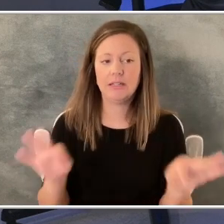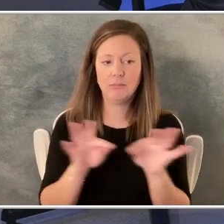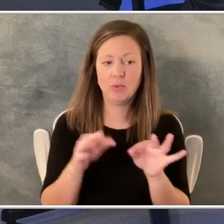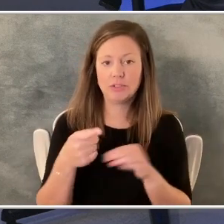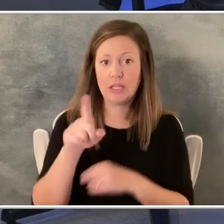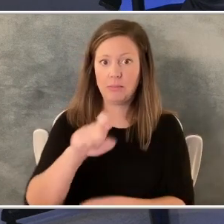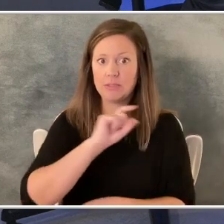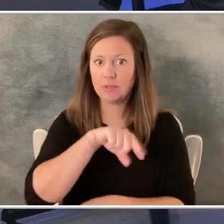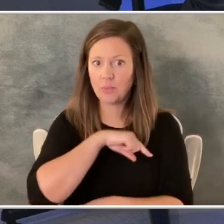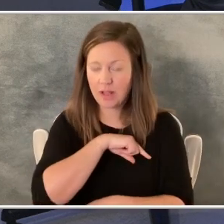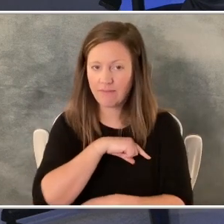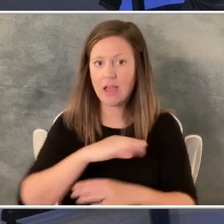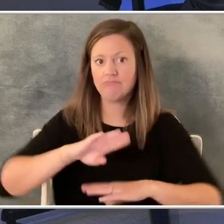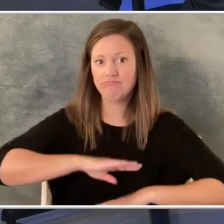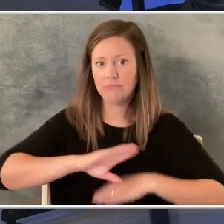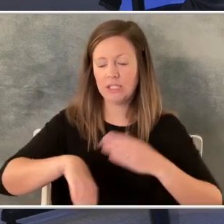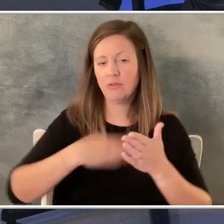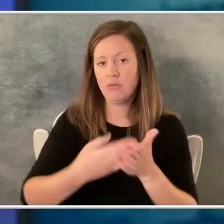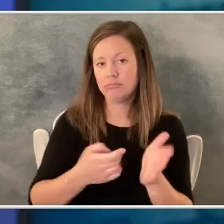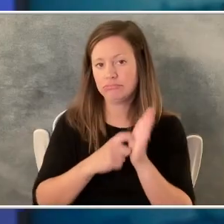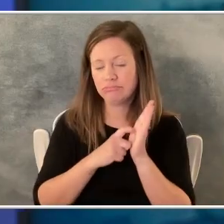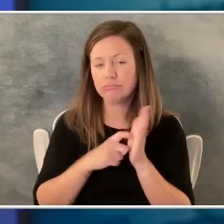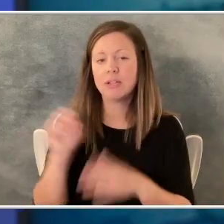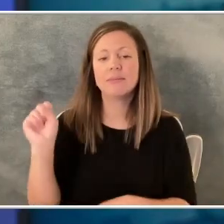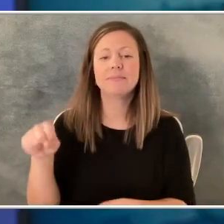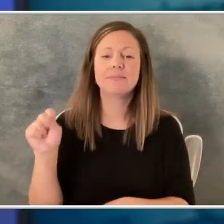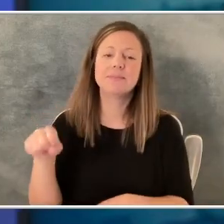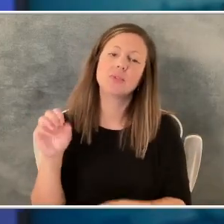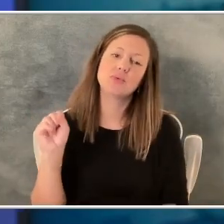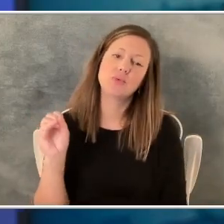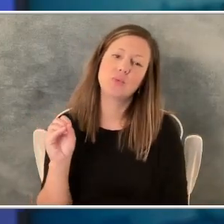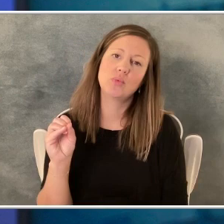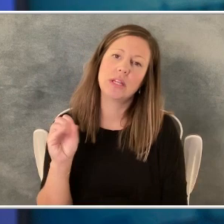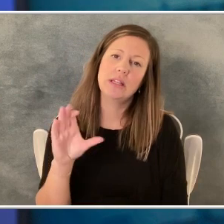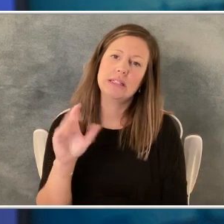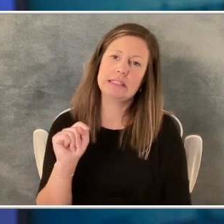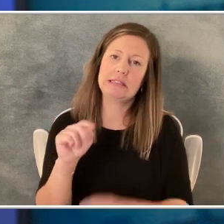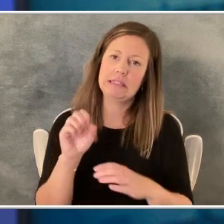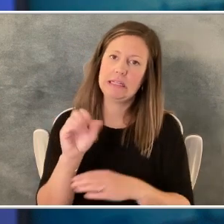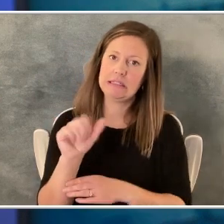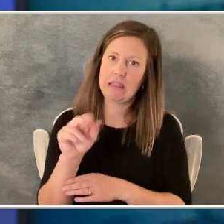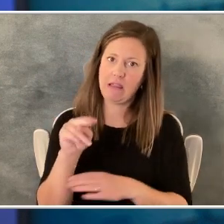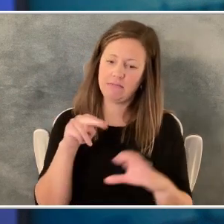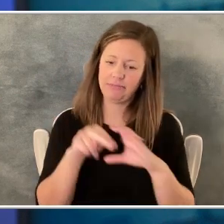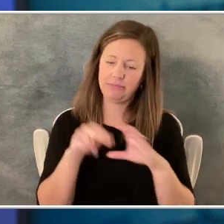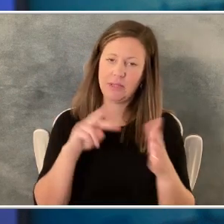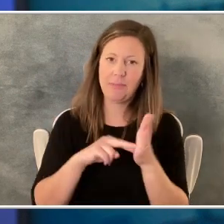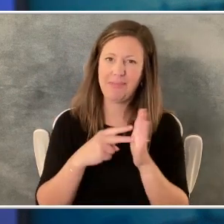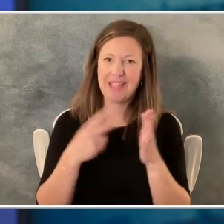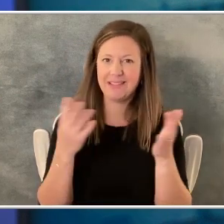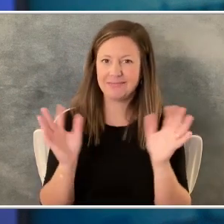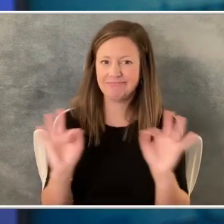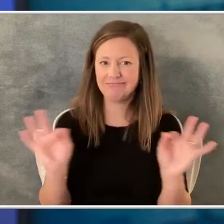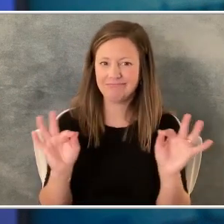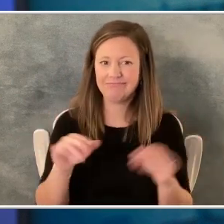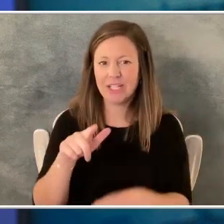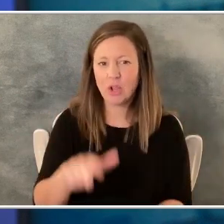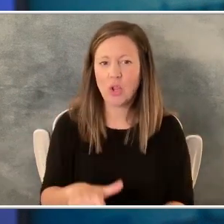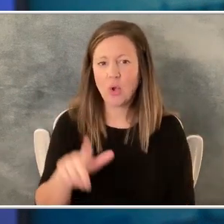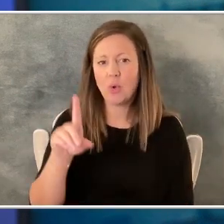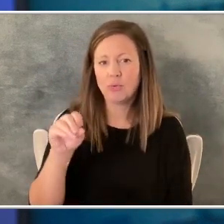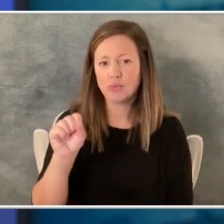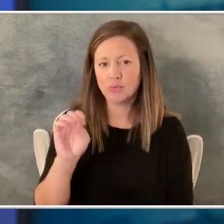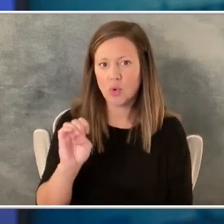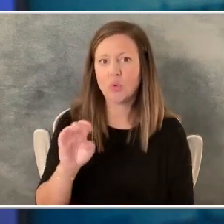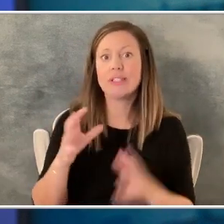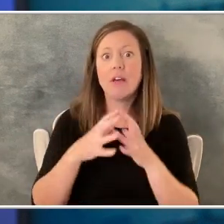and meet those qualifications. Yeah, absolutely. So the CT scan, it's low dose, and by that it's a significantly decreased dose of radiation